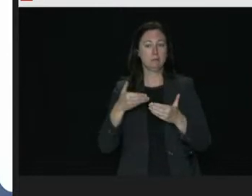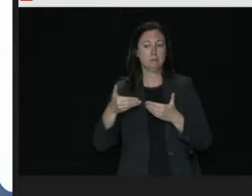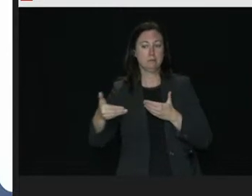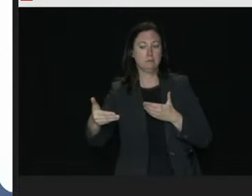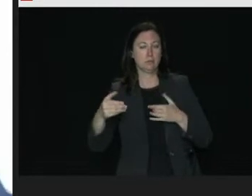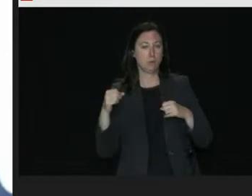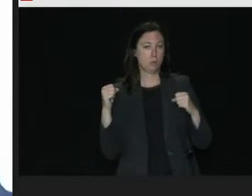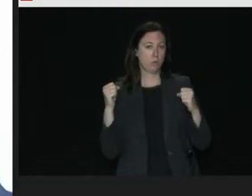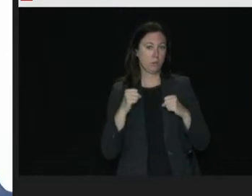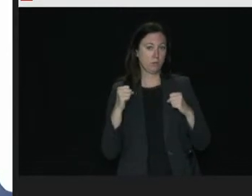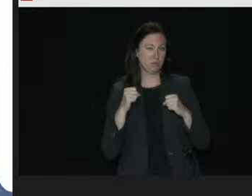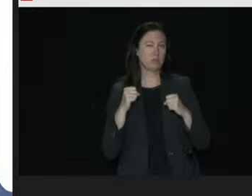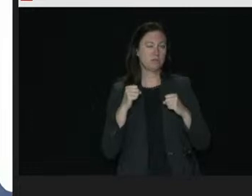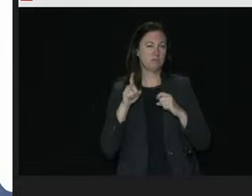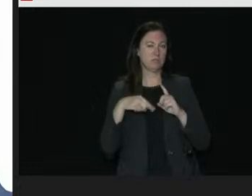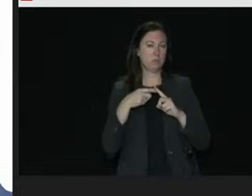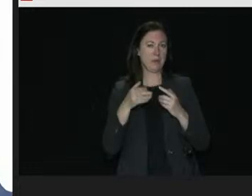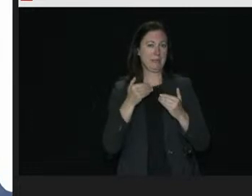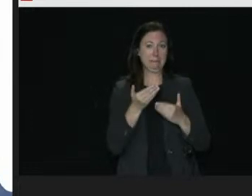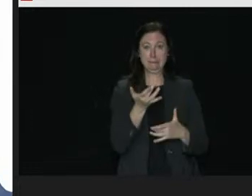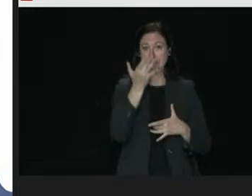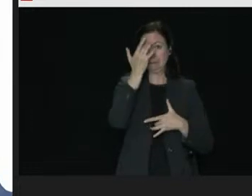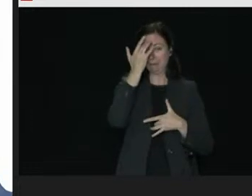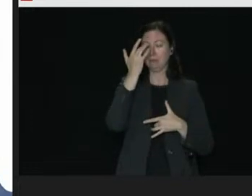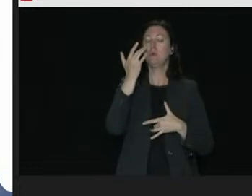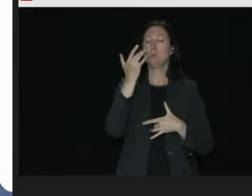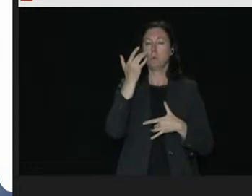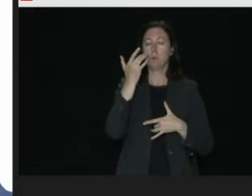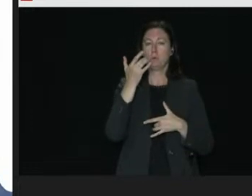the respiratory infection season ahead.